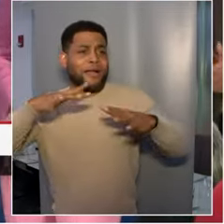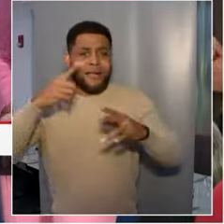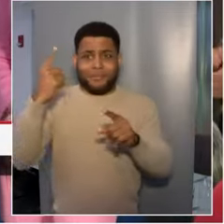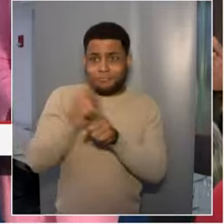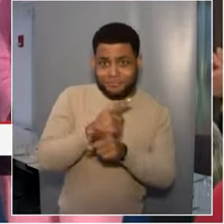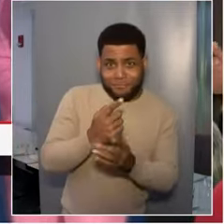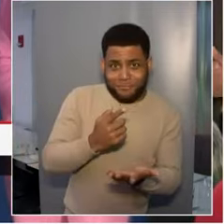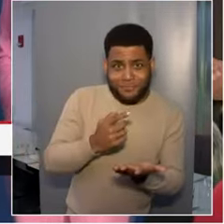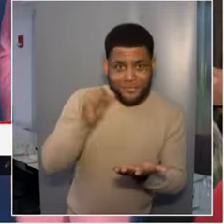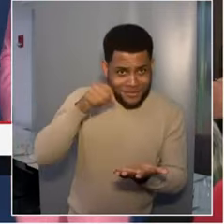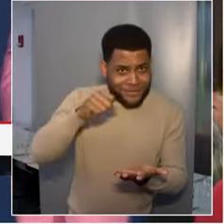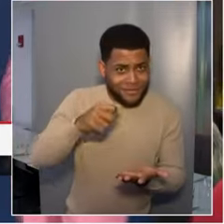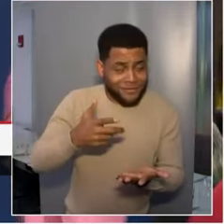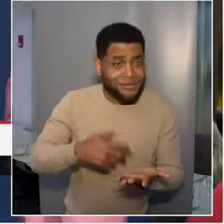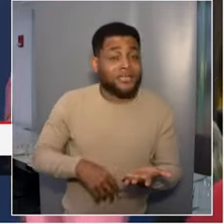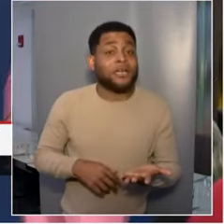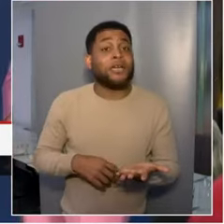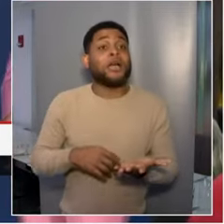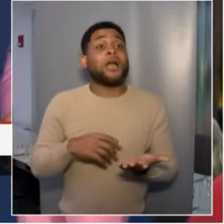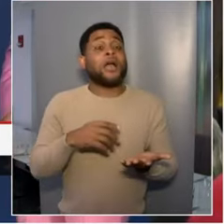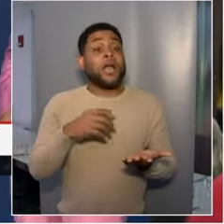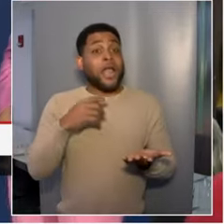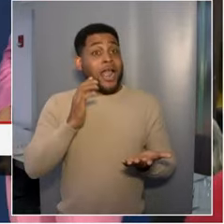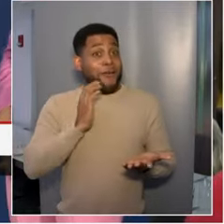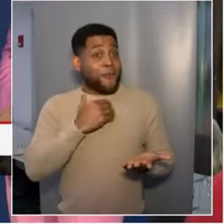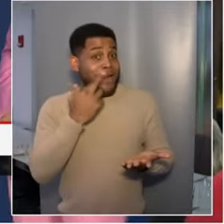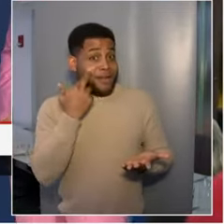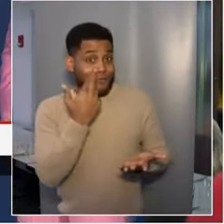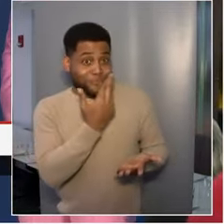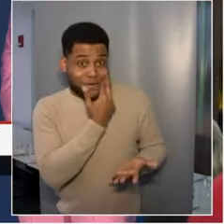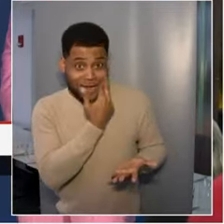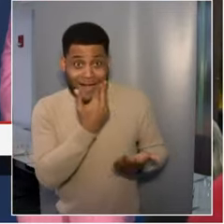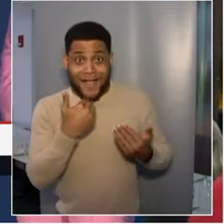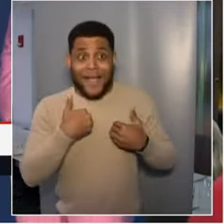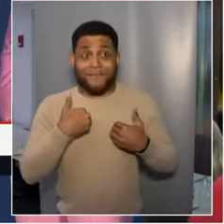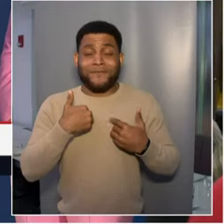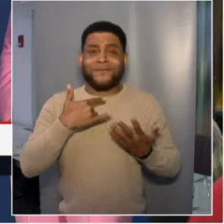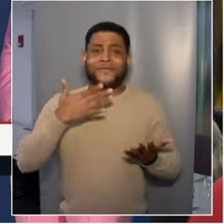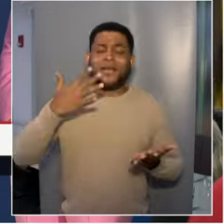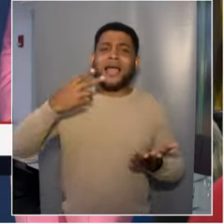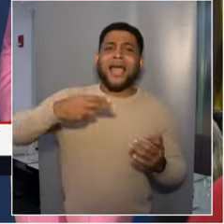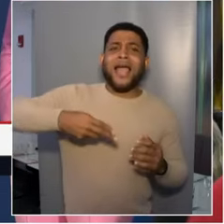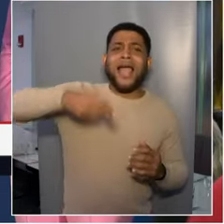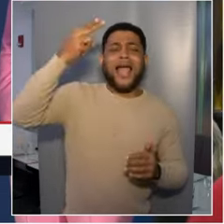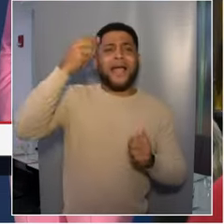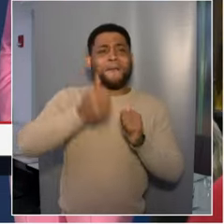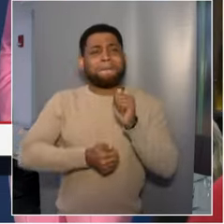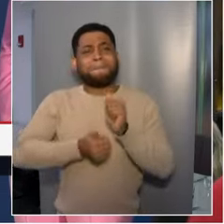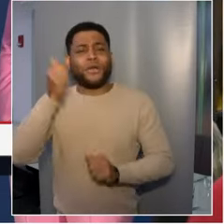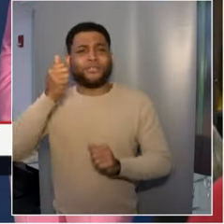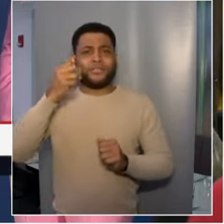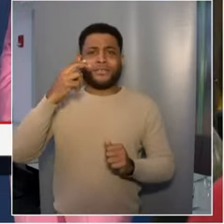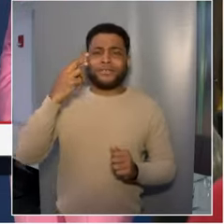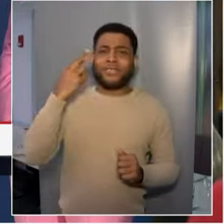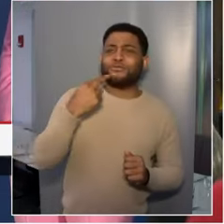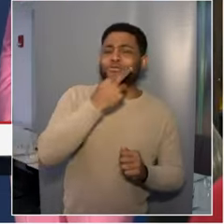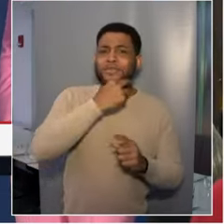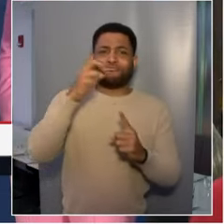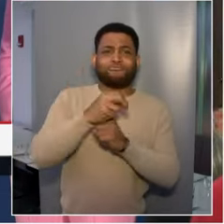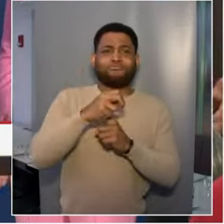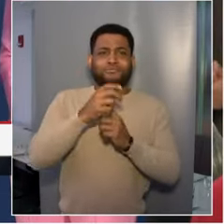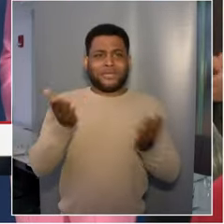And that our restaurants, we have the highest per capita restaurant starts in the nation.